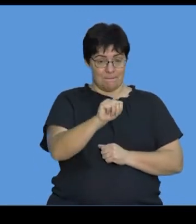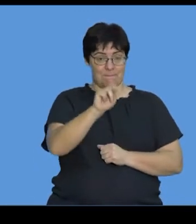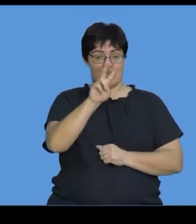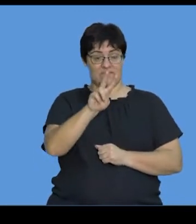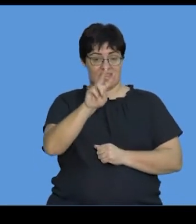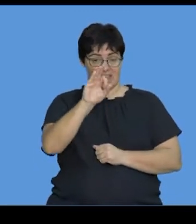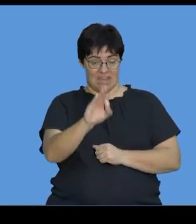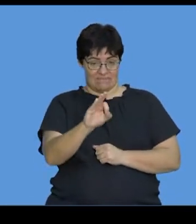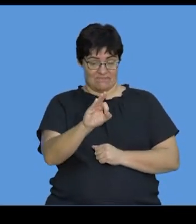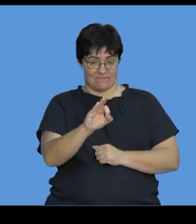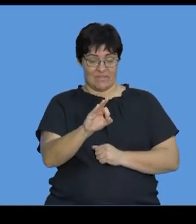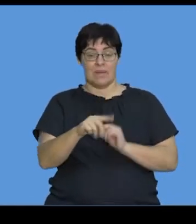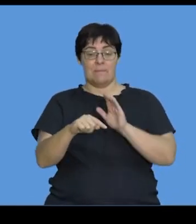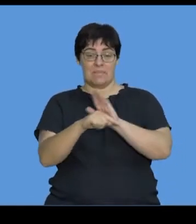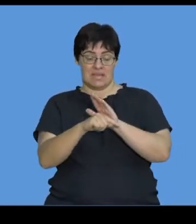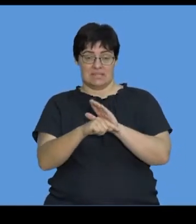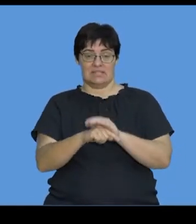mVF,